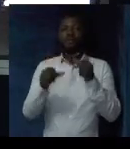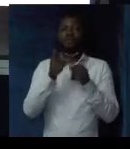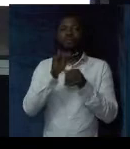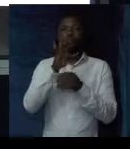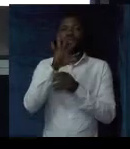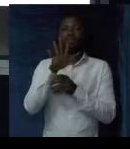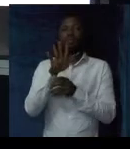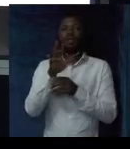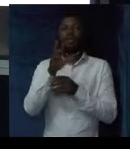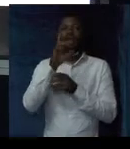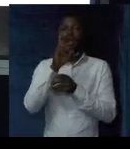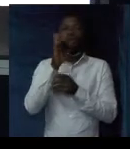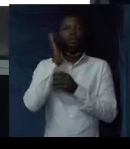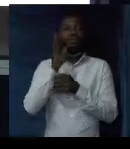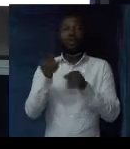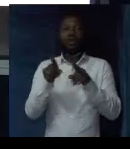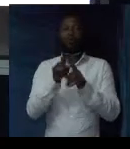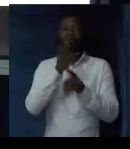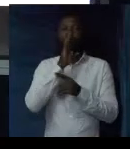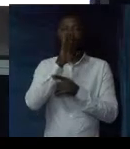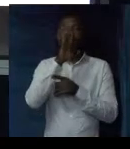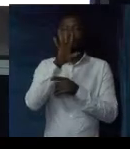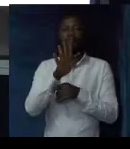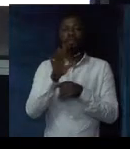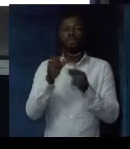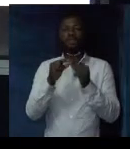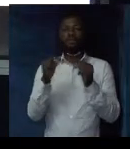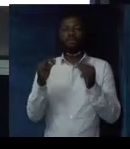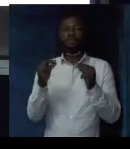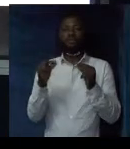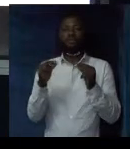is 45 degrees, R will also be 45 degrees